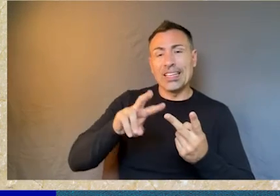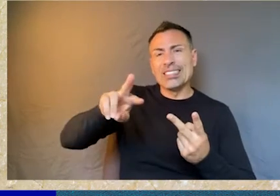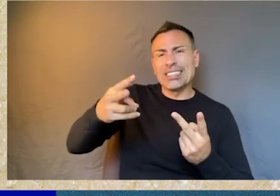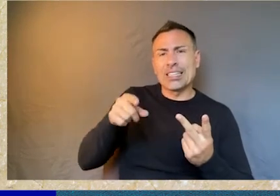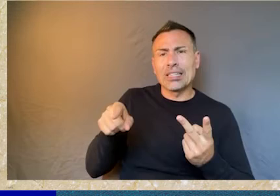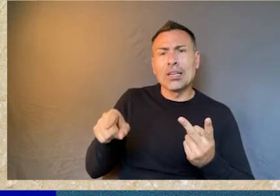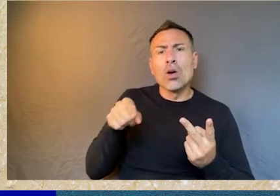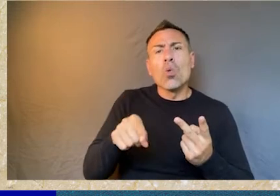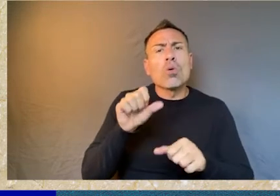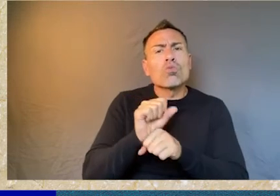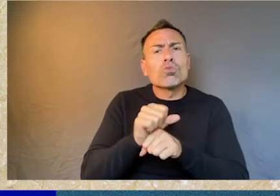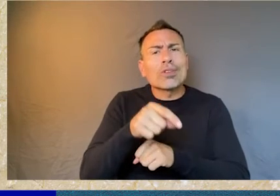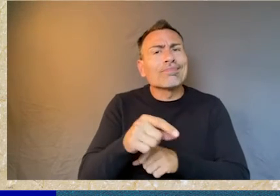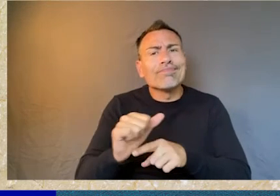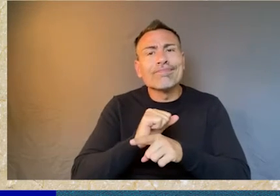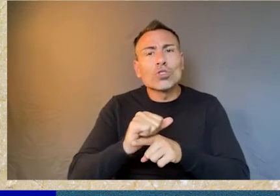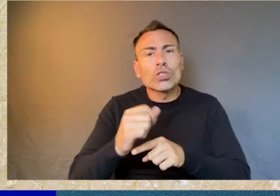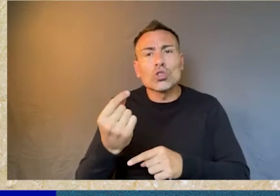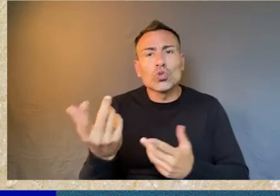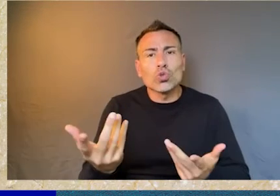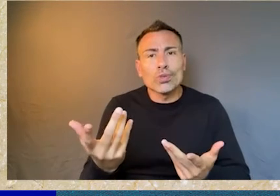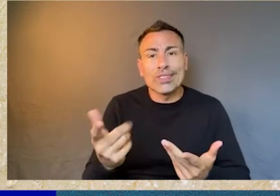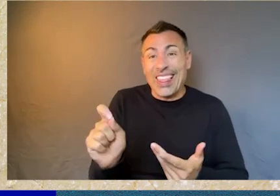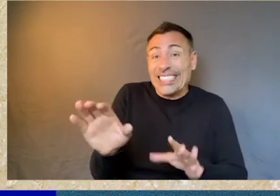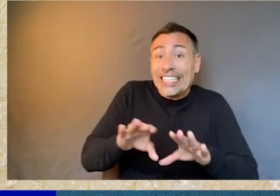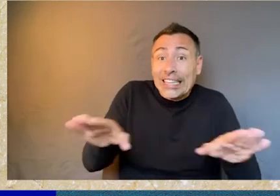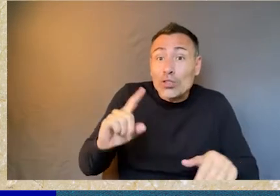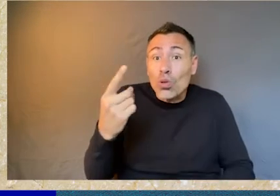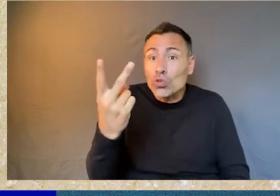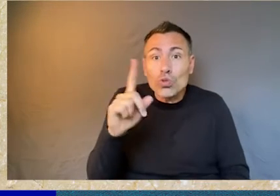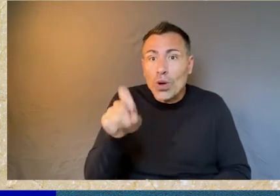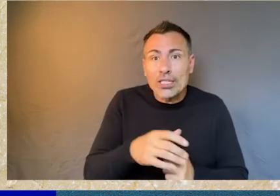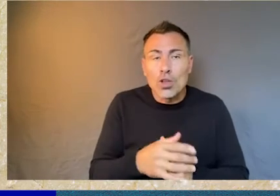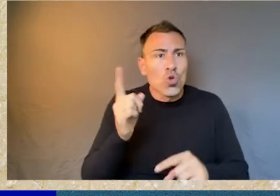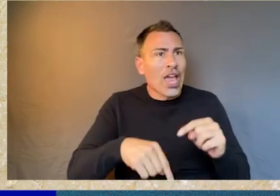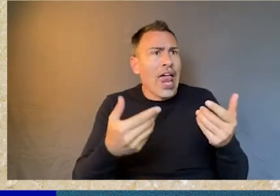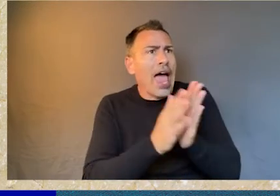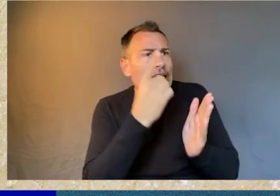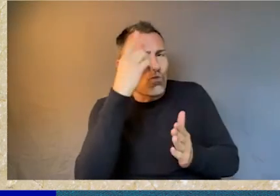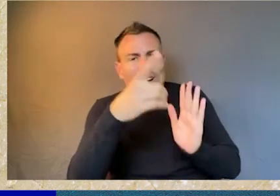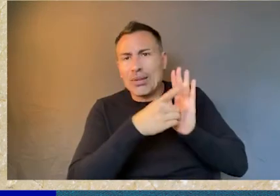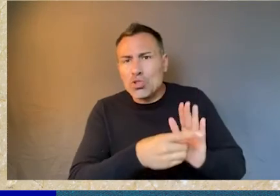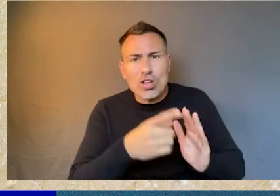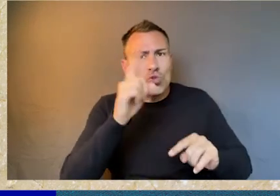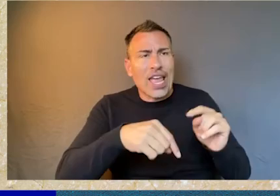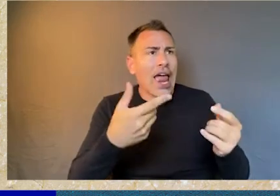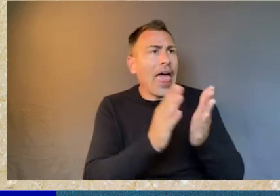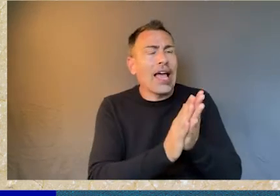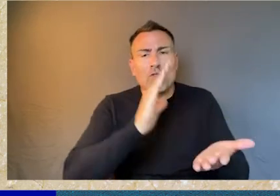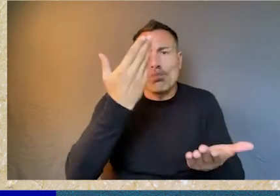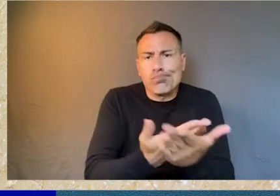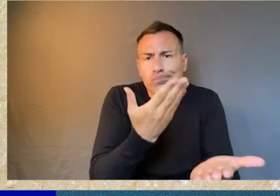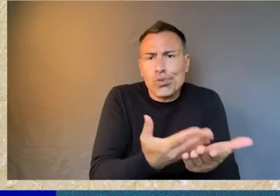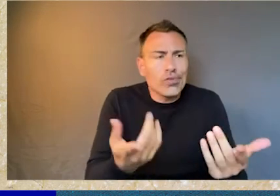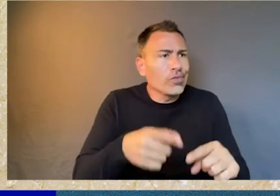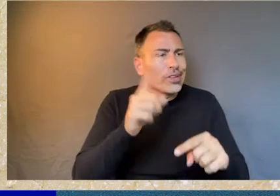this animal been trained to do? That's it, nothing else. You can't ask for a demonstration or documentation, nor